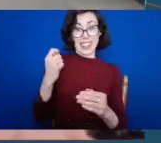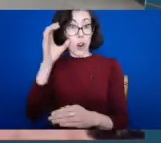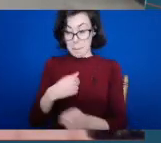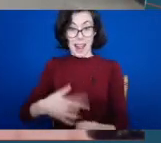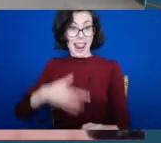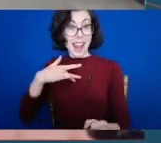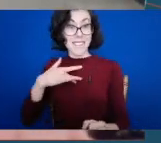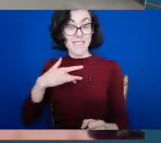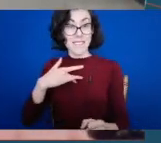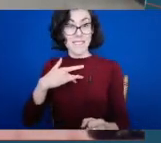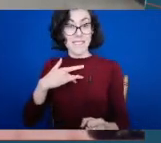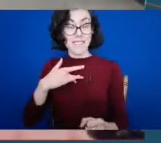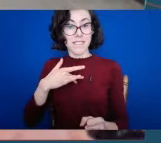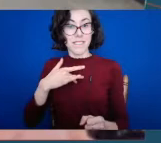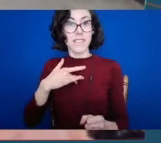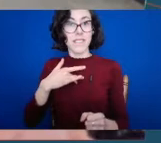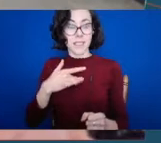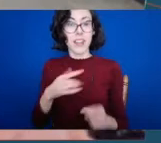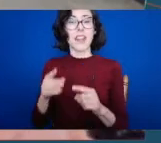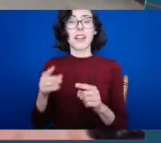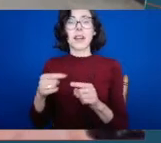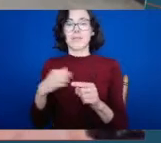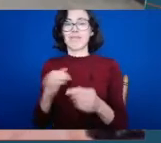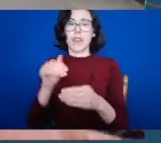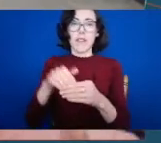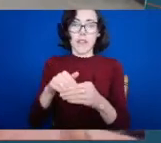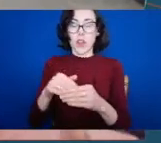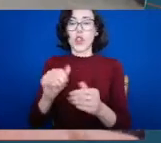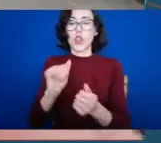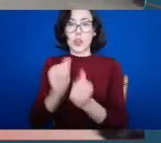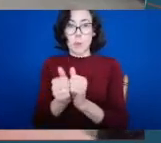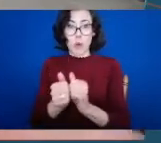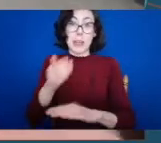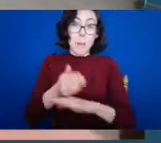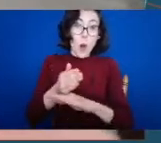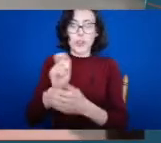to get into sports employment and journalism and different things like that. So yeah.